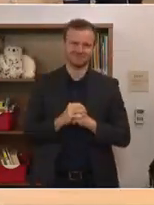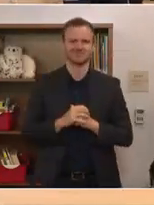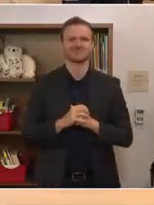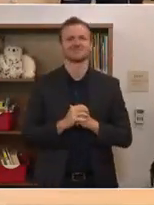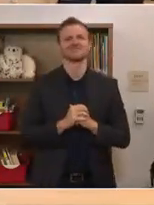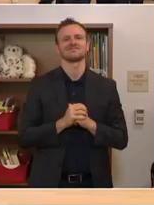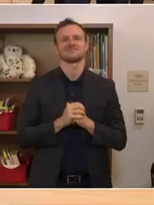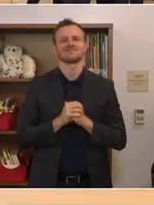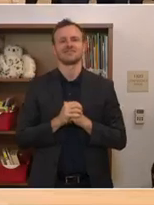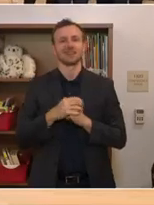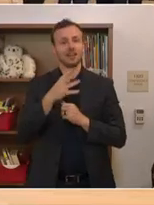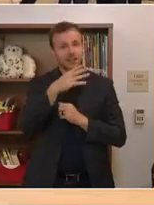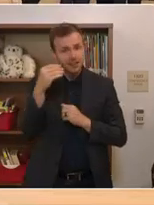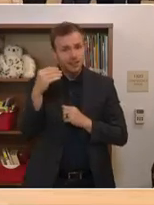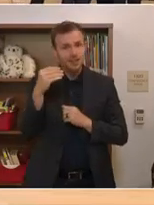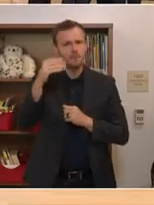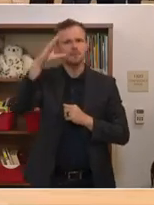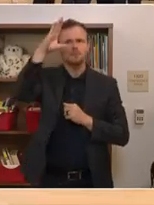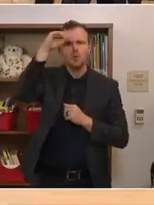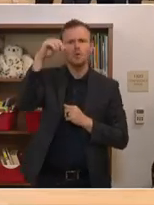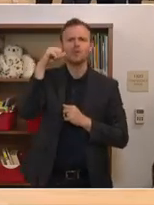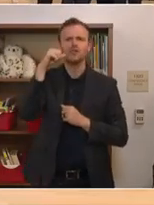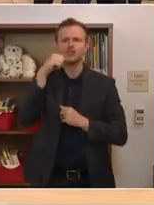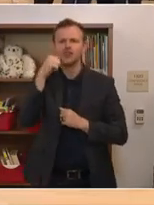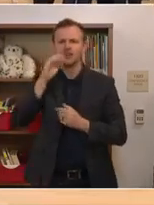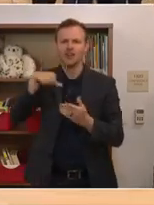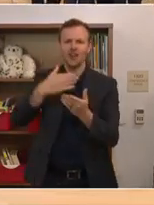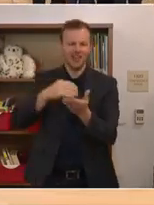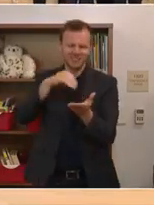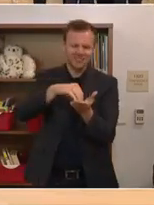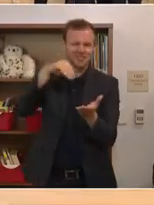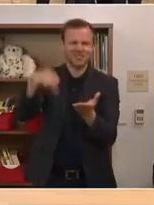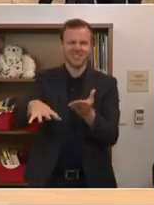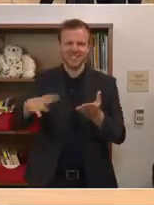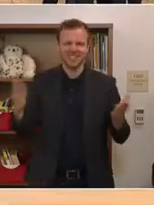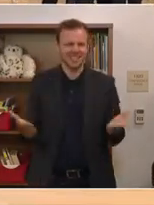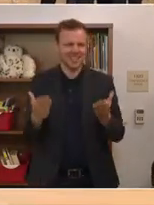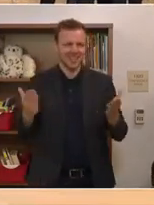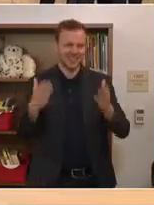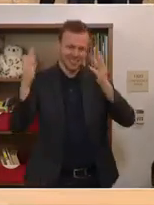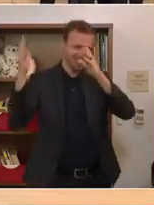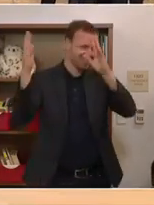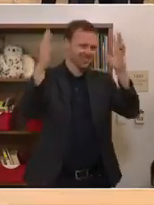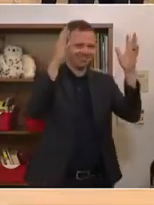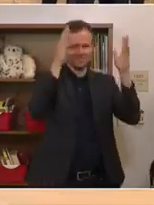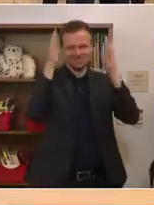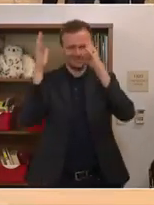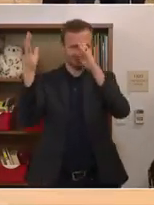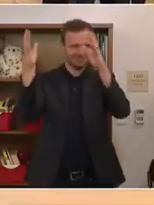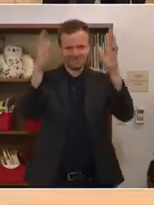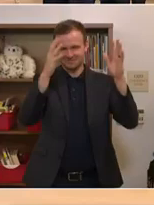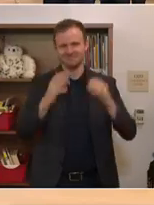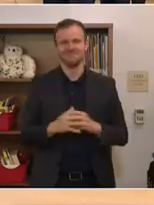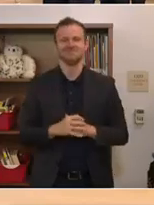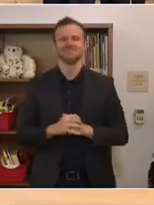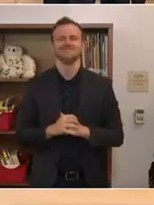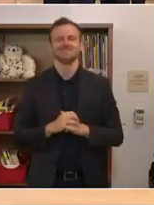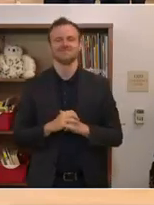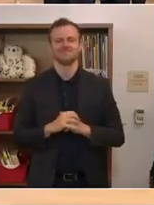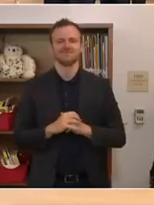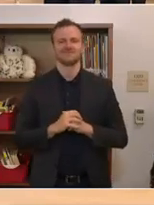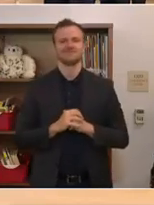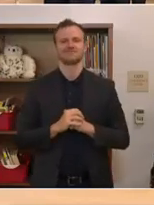And let's give the boys and girls of Whitlock Elementary a big round of applause.